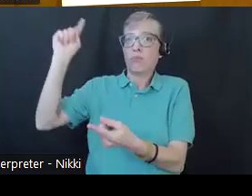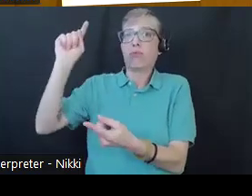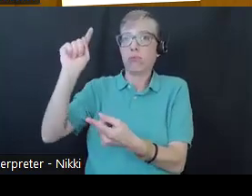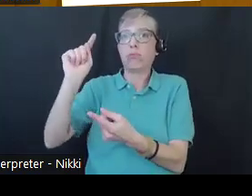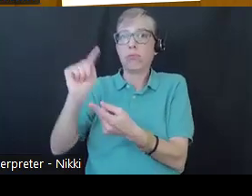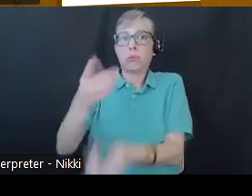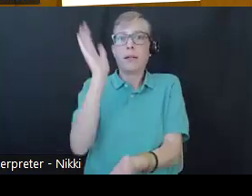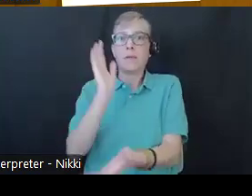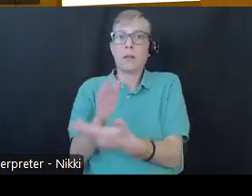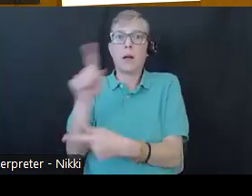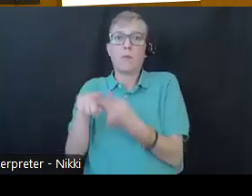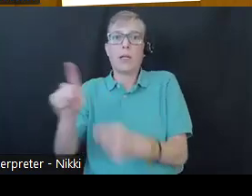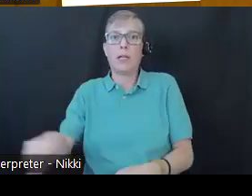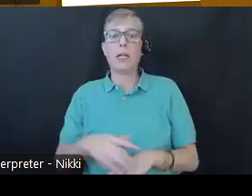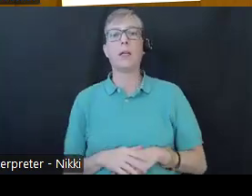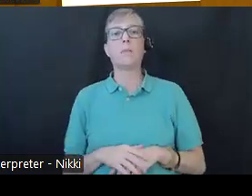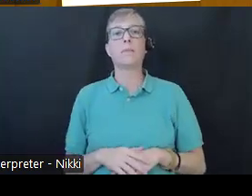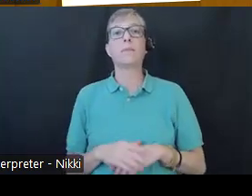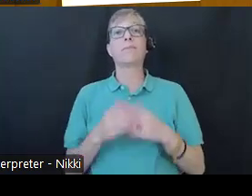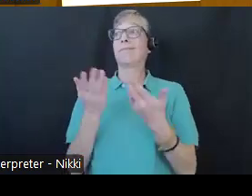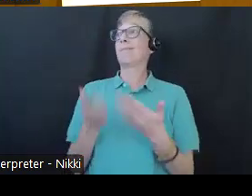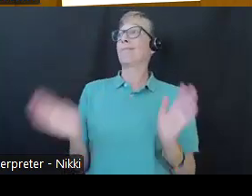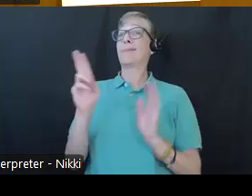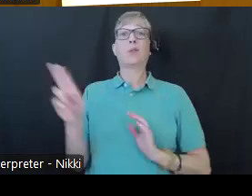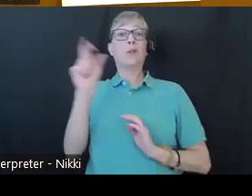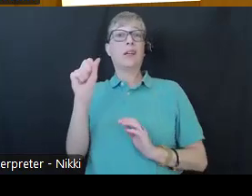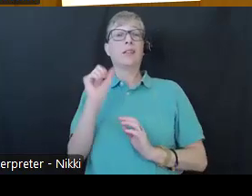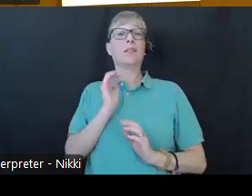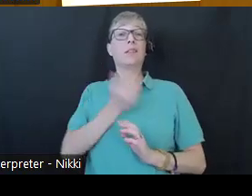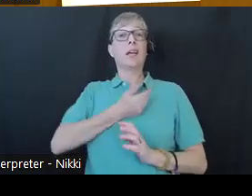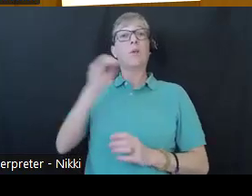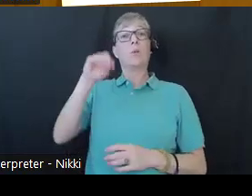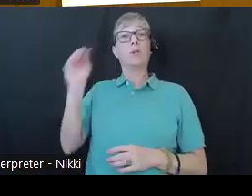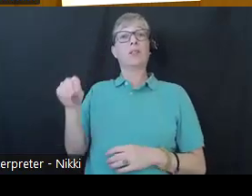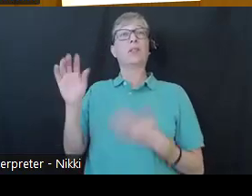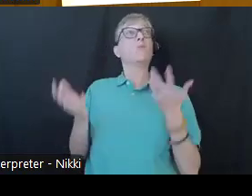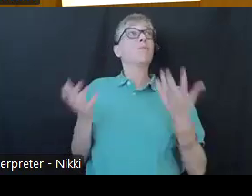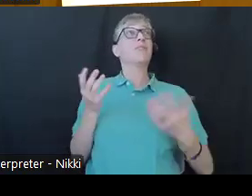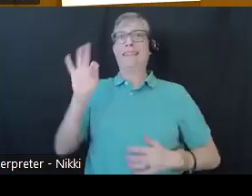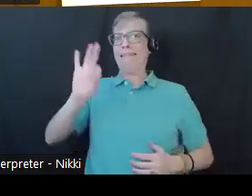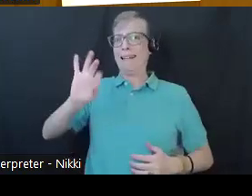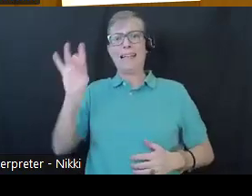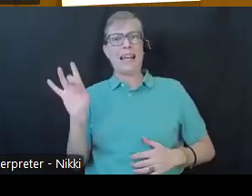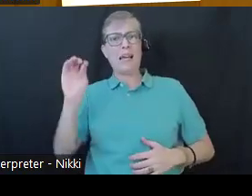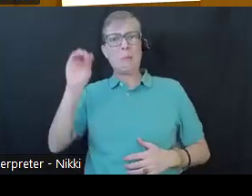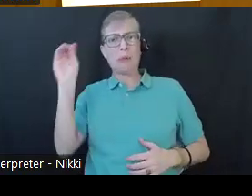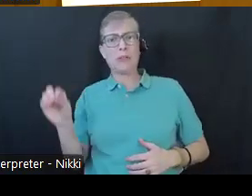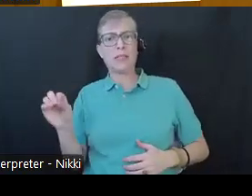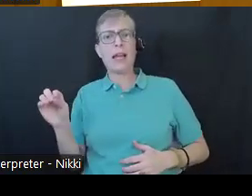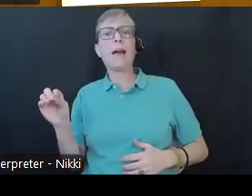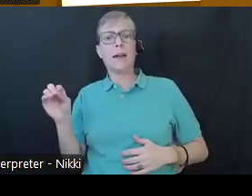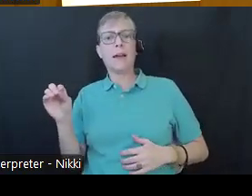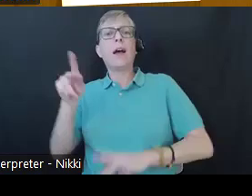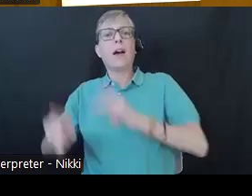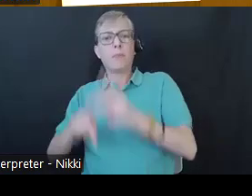believe nationwide our rates are, it's like 98% of people are weaned off their opioids by 3 months after a